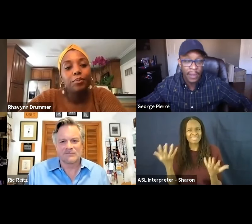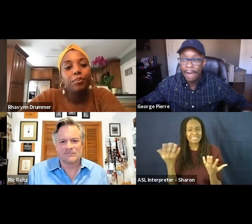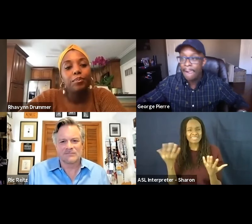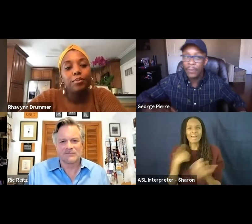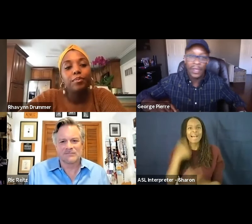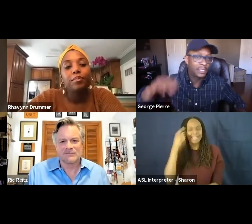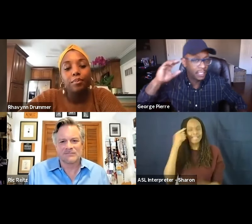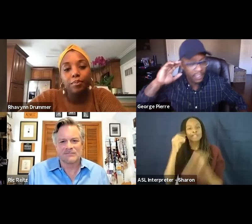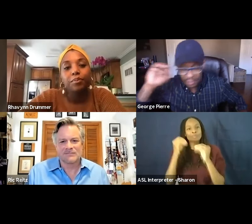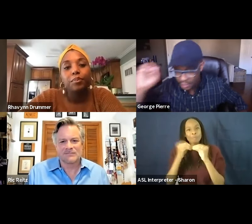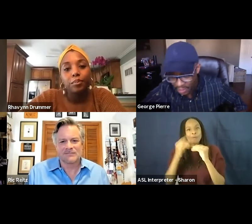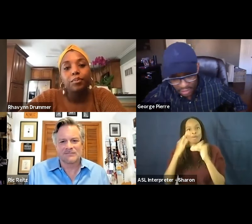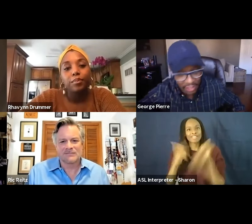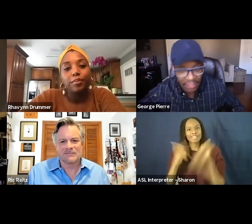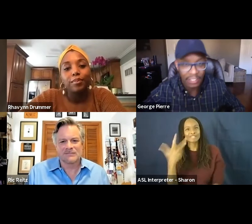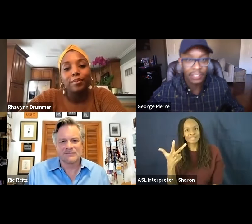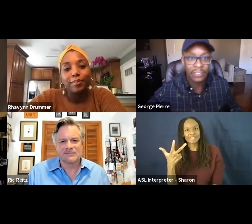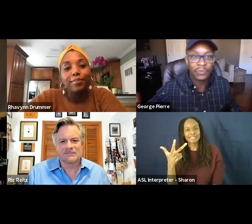three, but it's